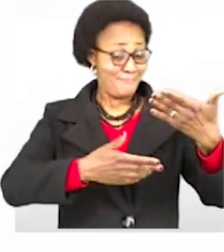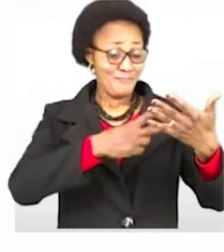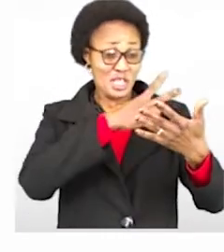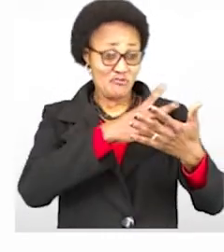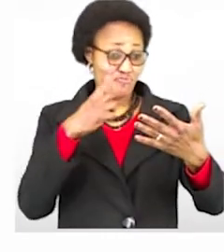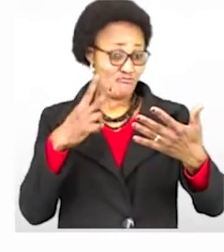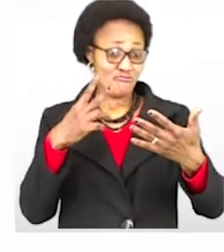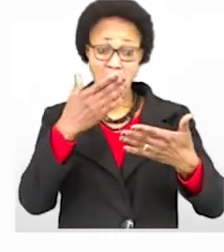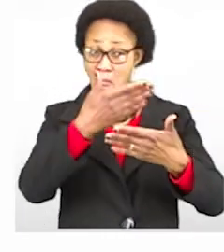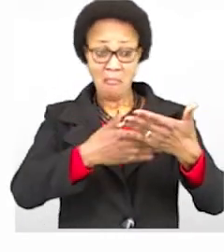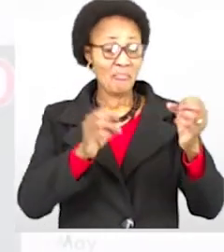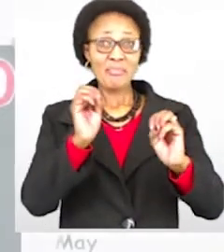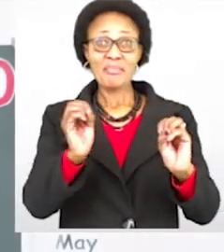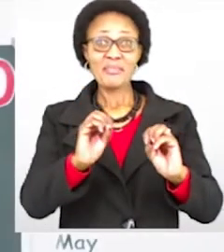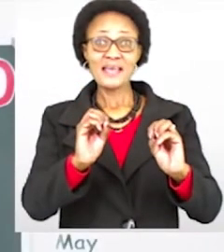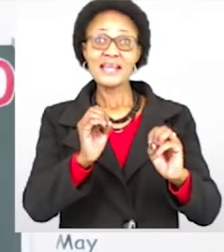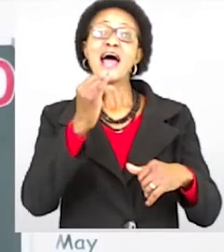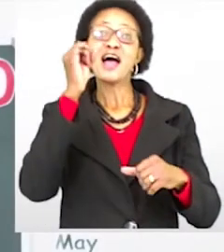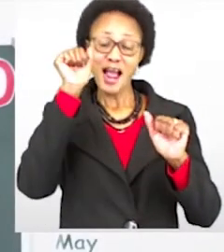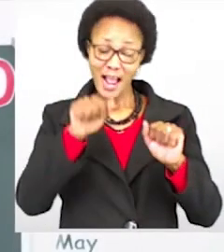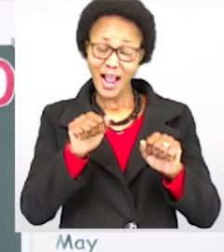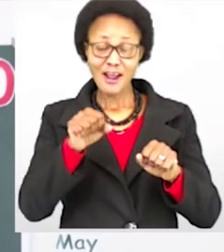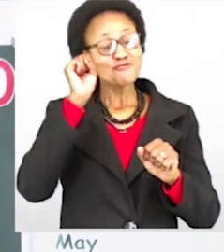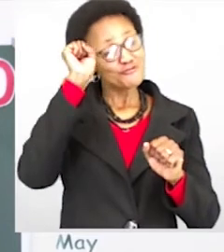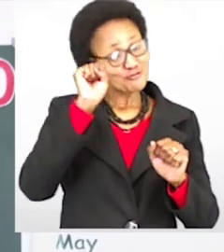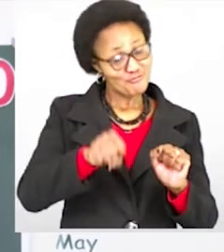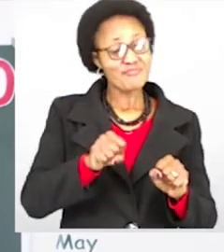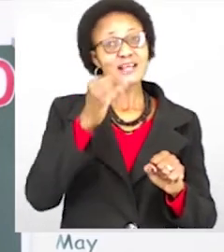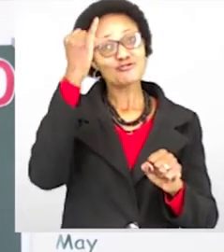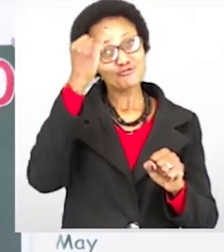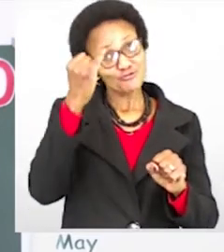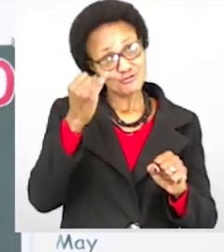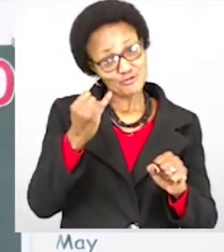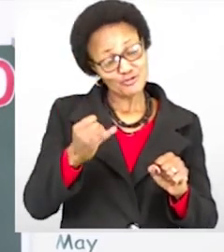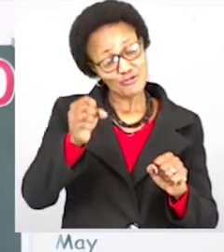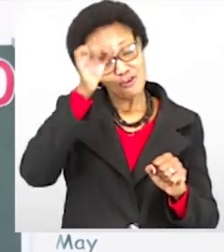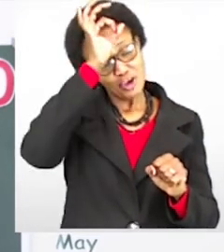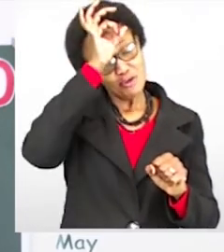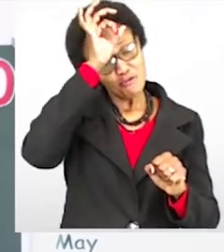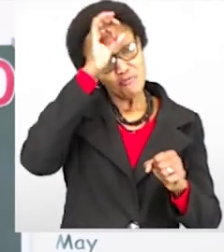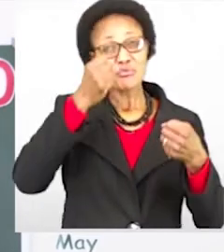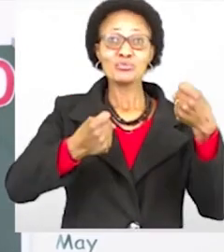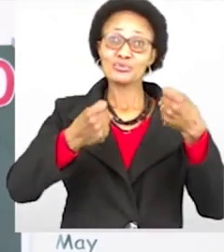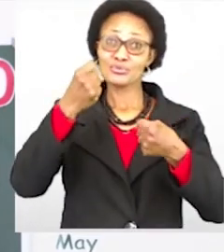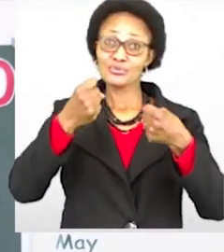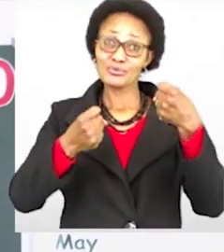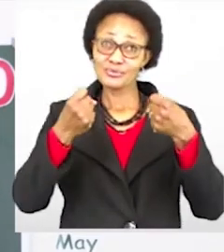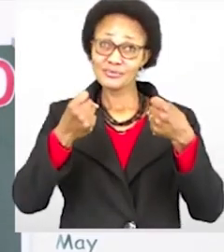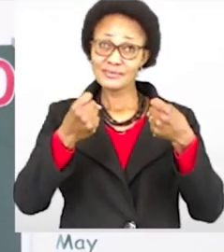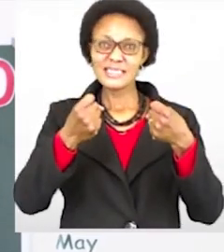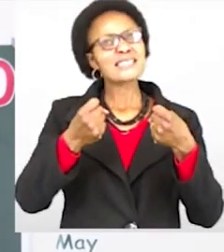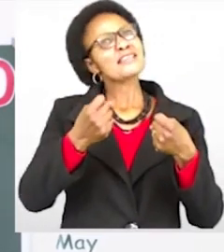22, you are going to draw a police car. Now, in towns, we always see different types